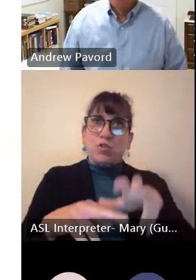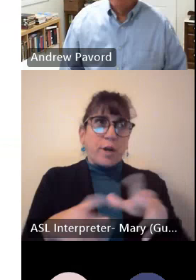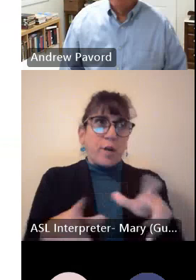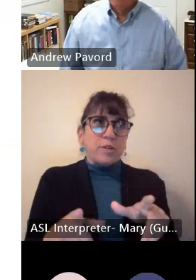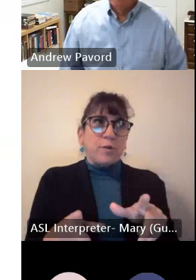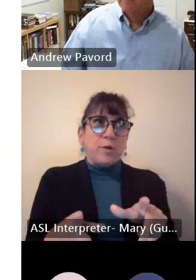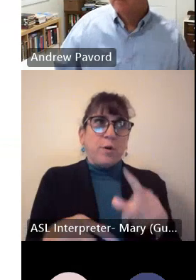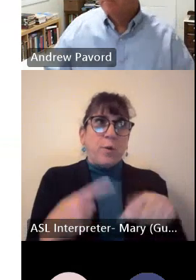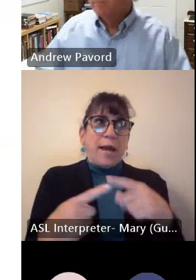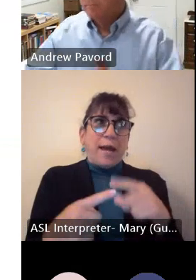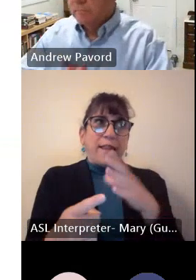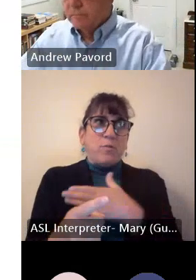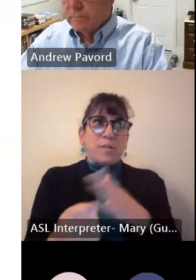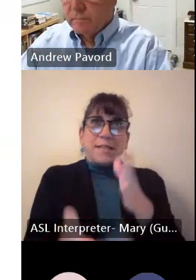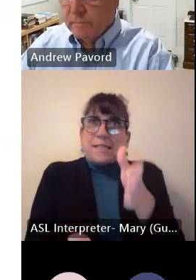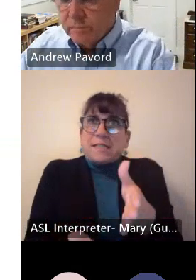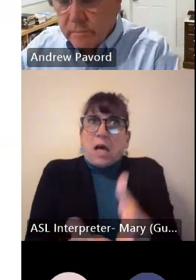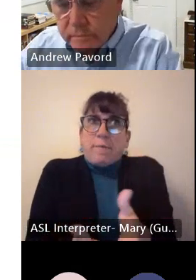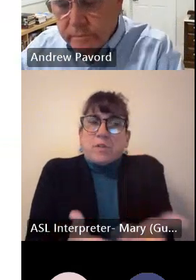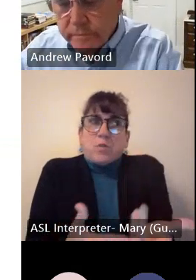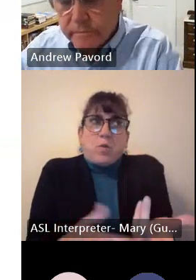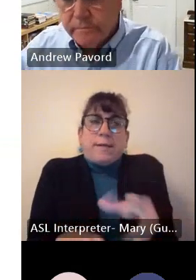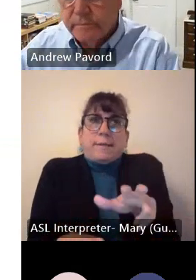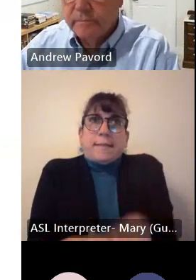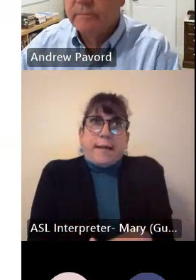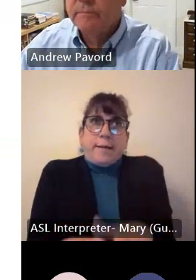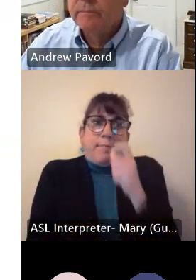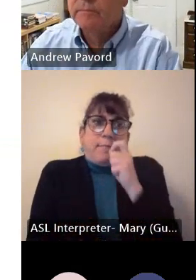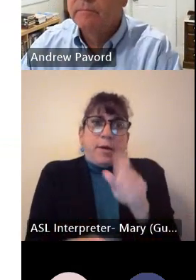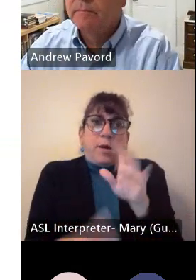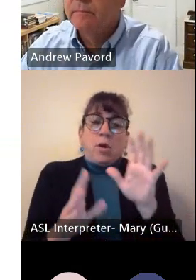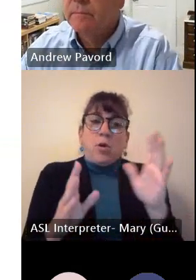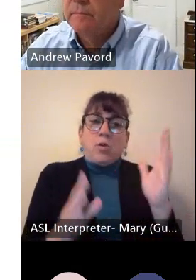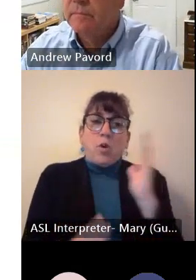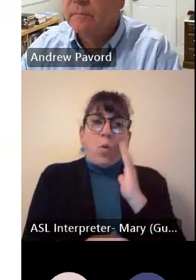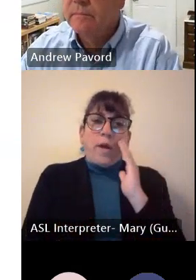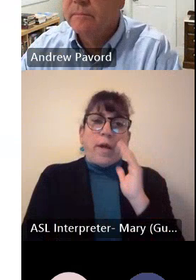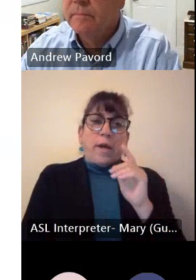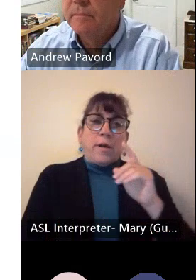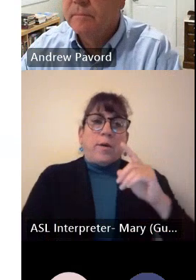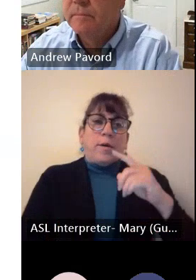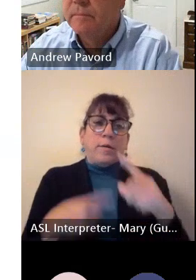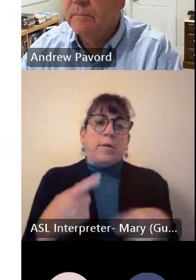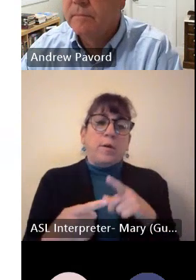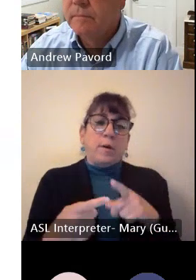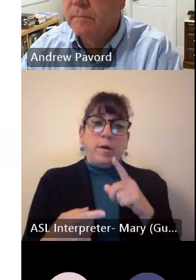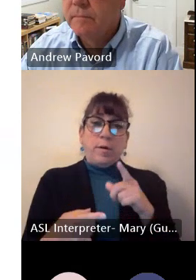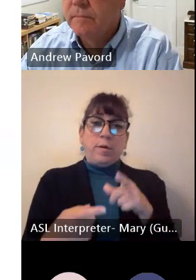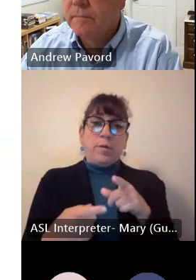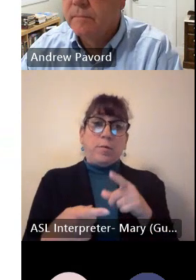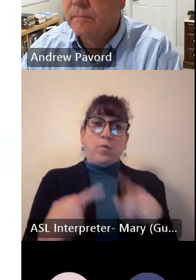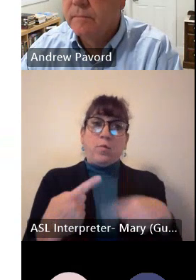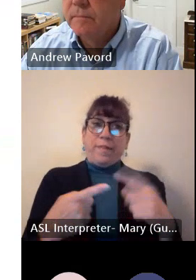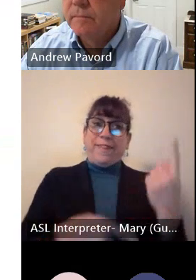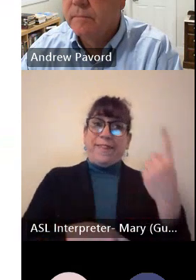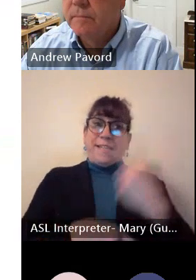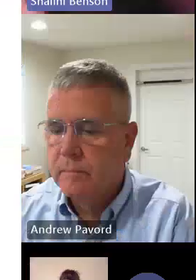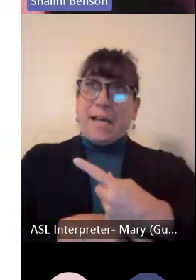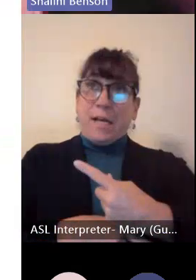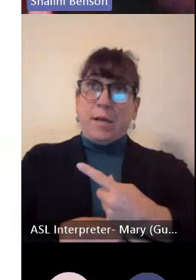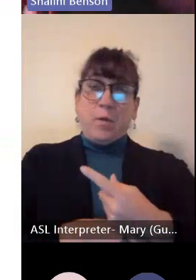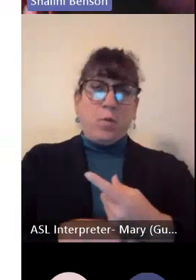knowing when max locks is matters, because that is when the music stops and we sit in the seat. And you can have the best